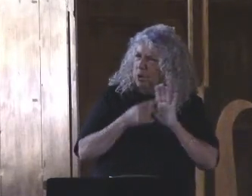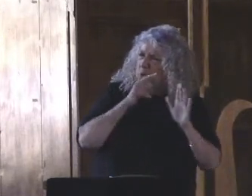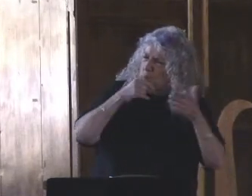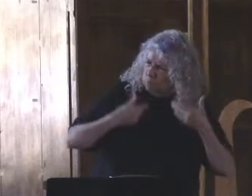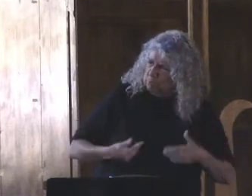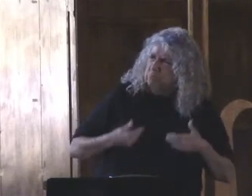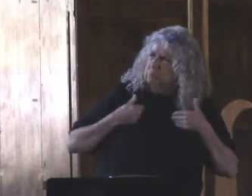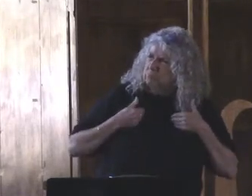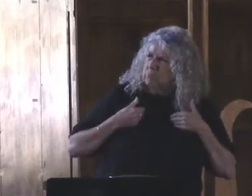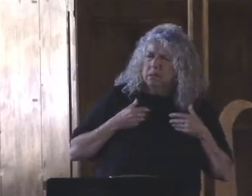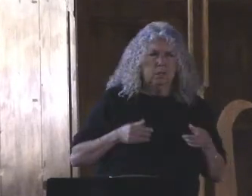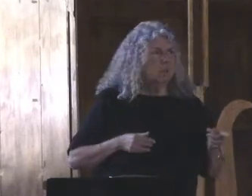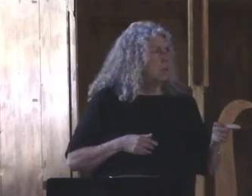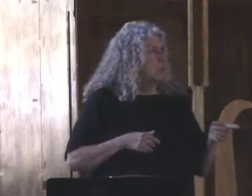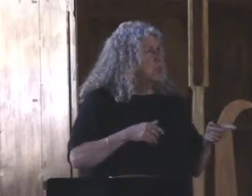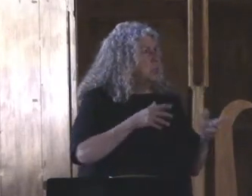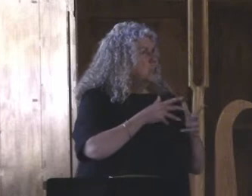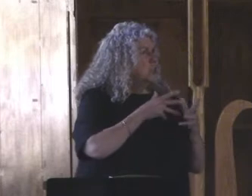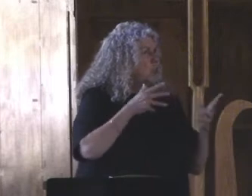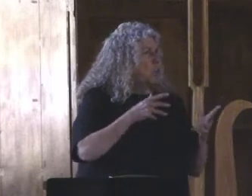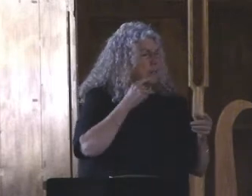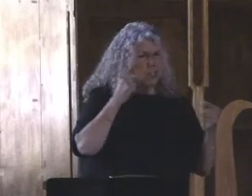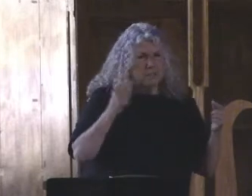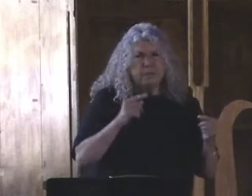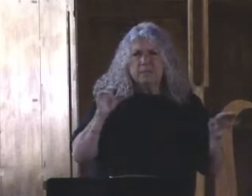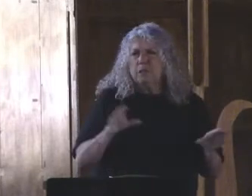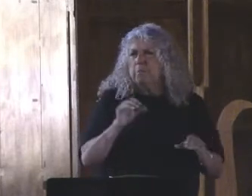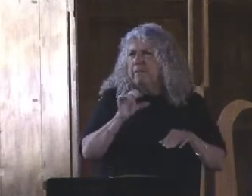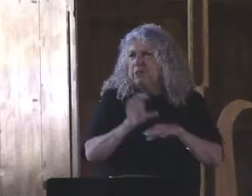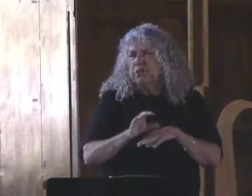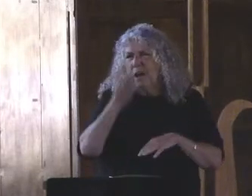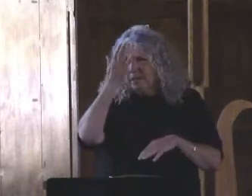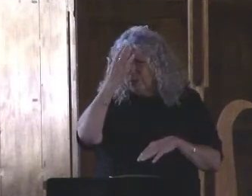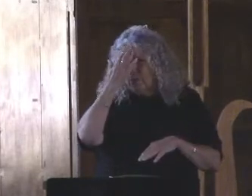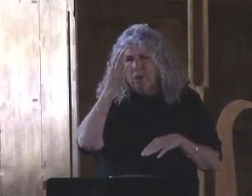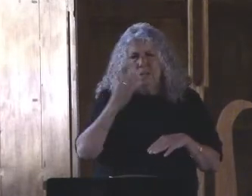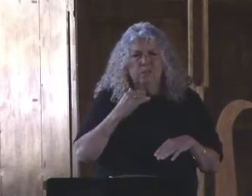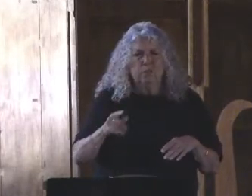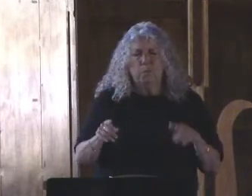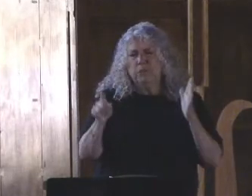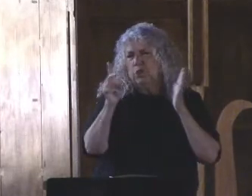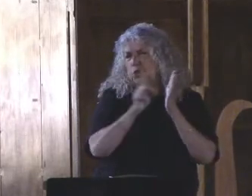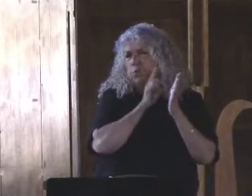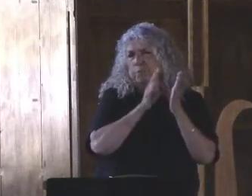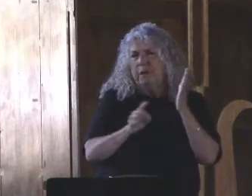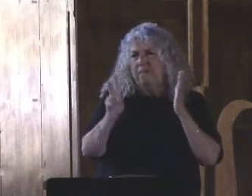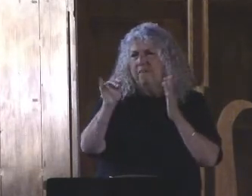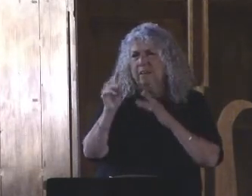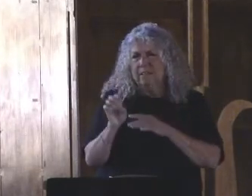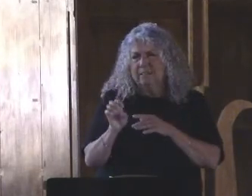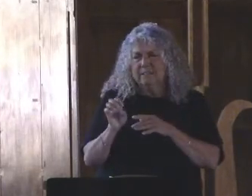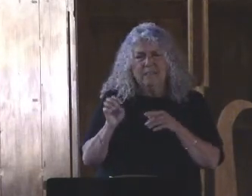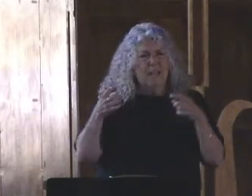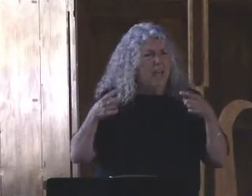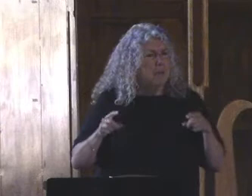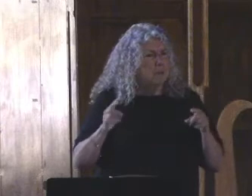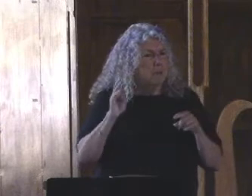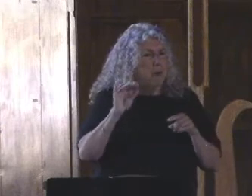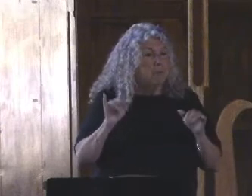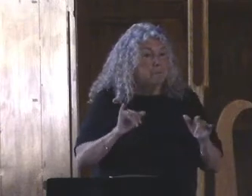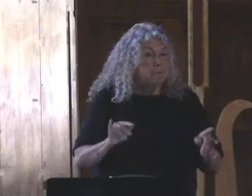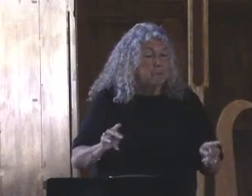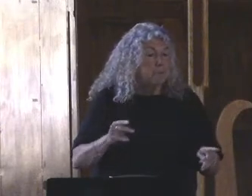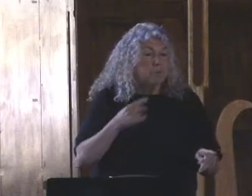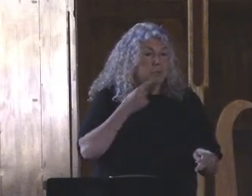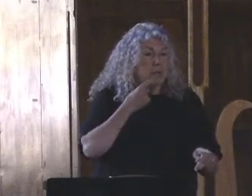we are like this. So much harm has been done by the church. So much discrimination and violence have been done by people